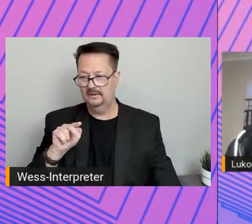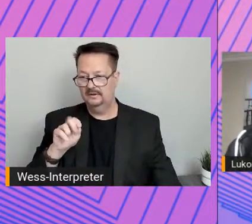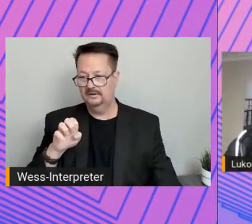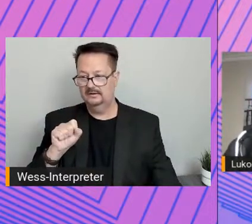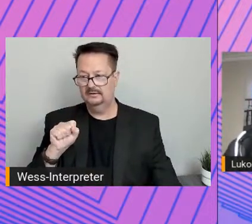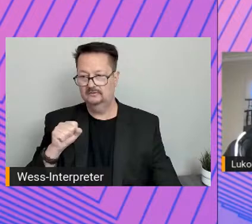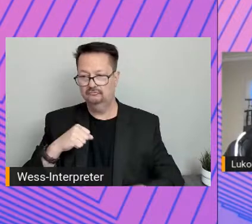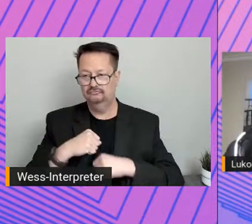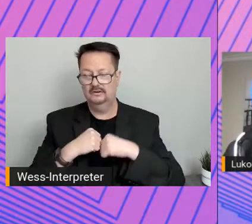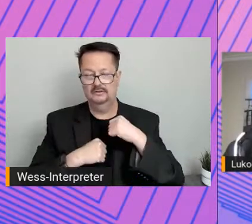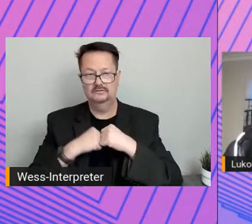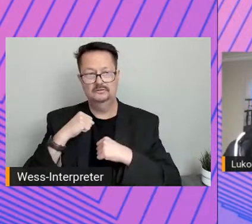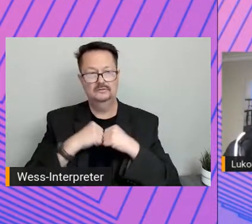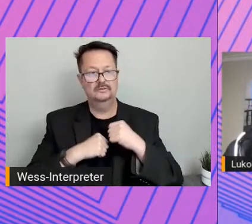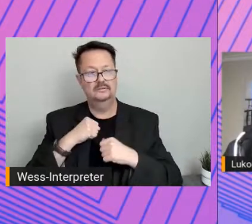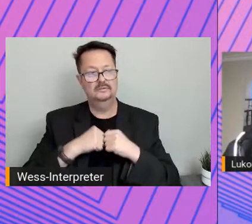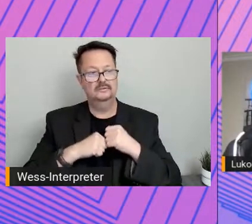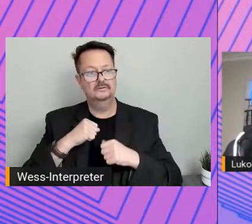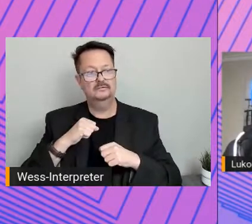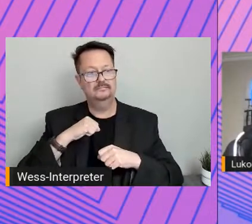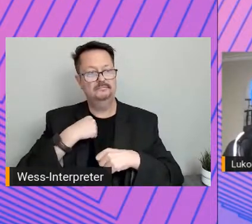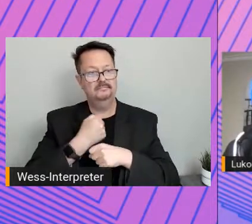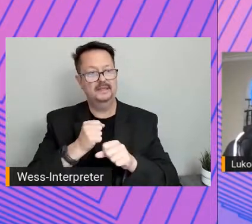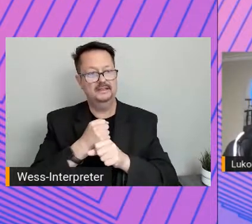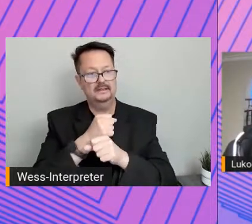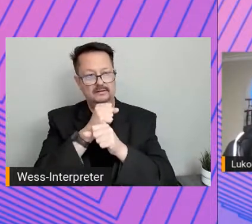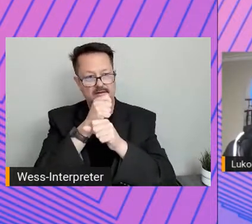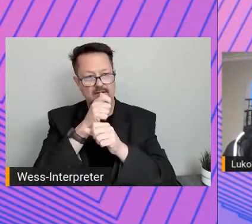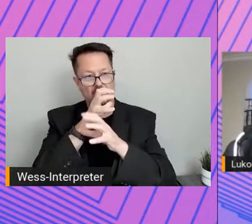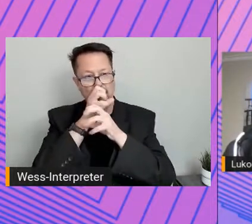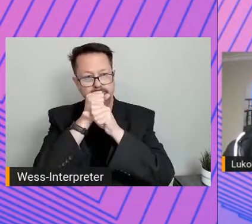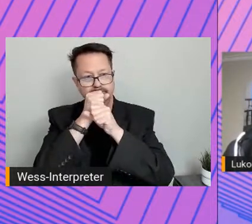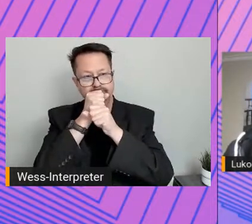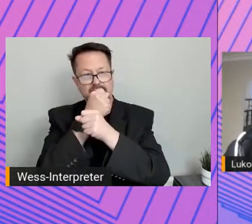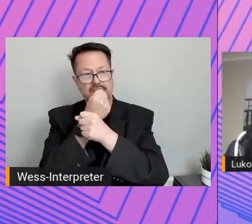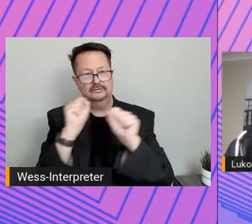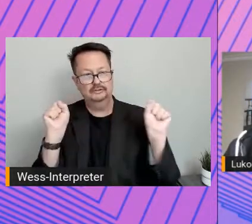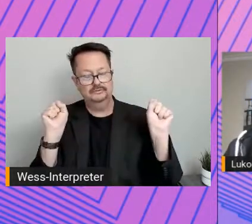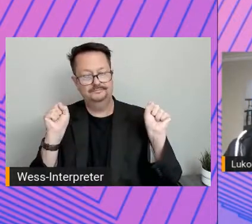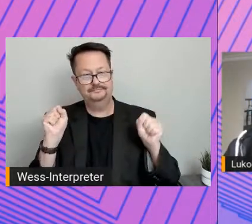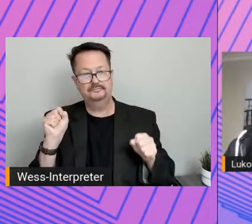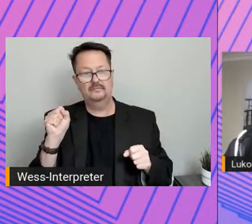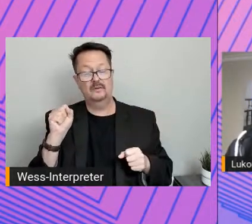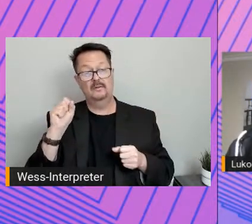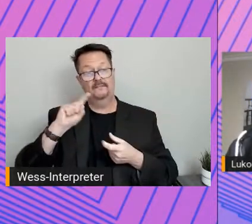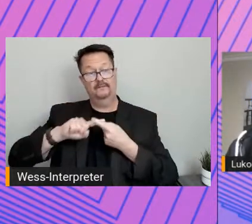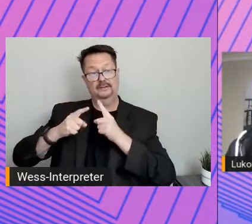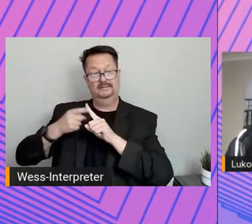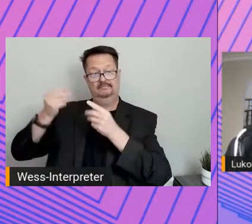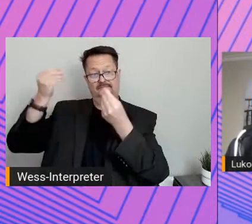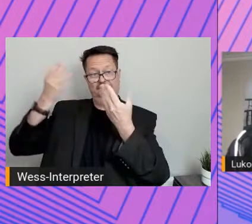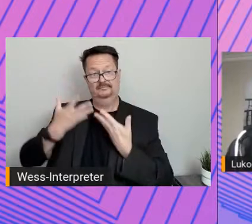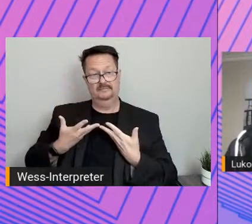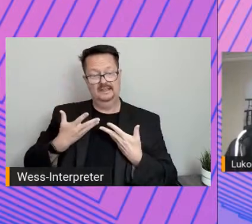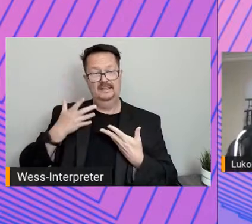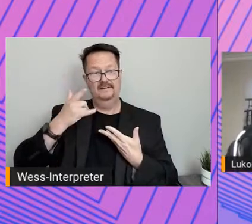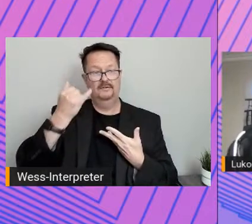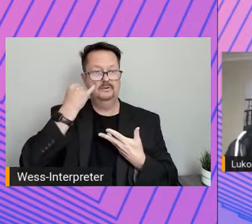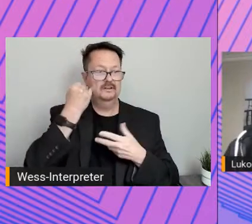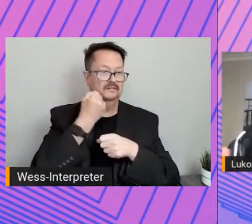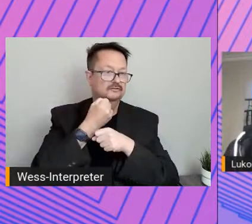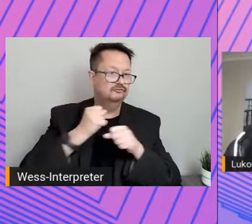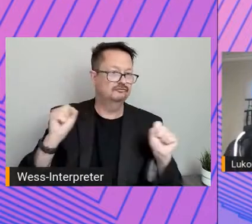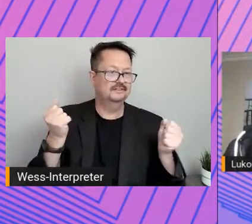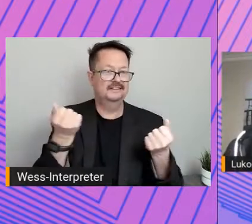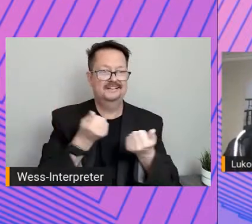secure that. And something that I love to say that a friend of mine has shared with me is if you were going to secure anything, like even outside